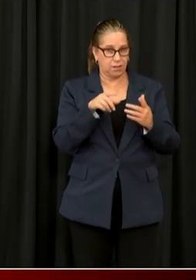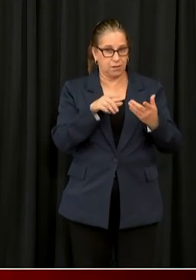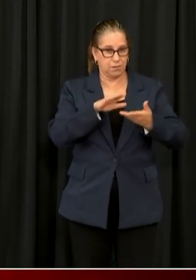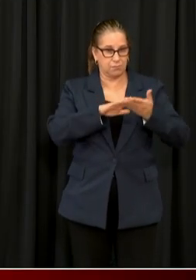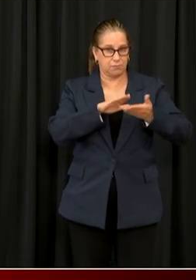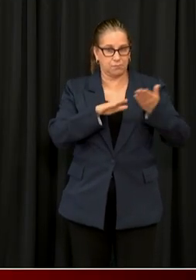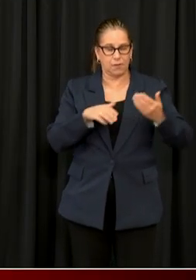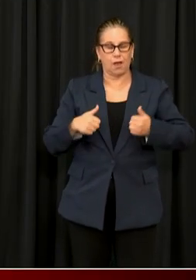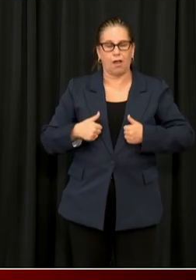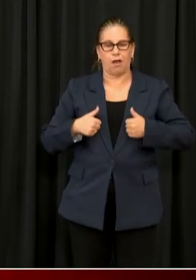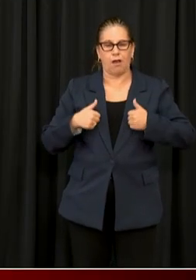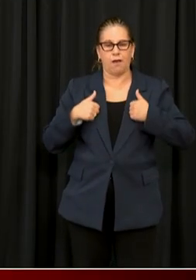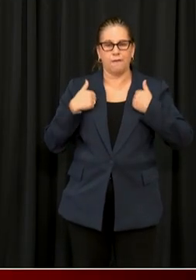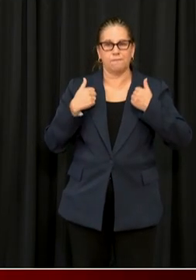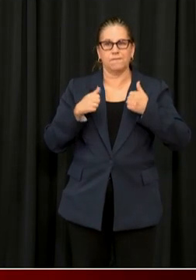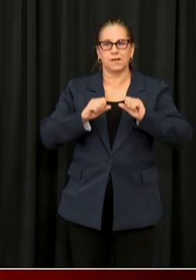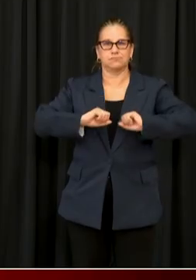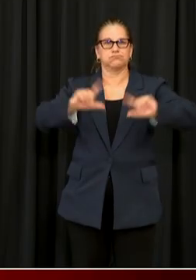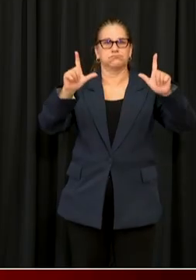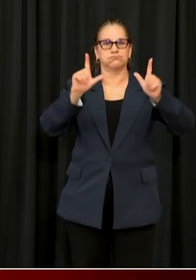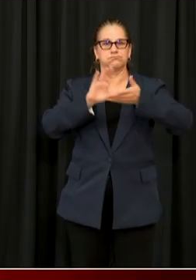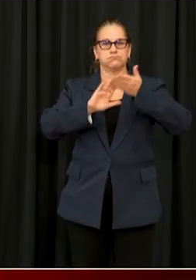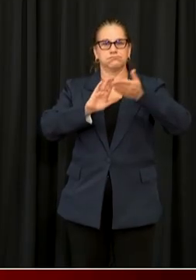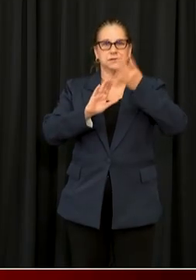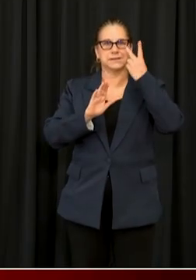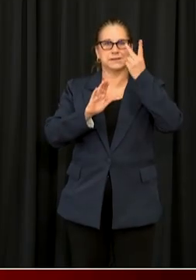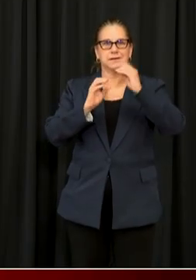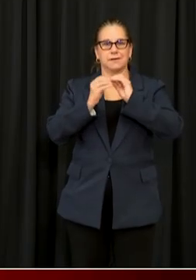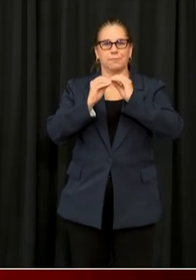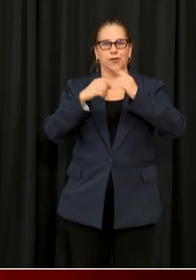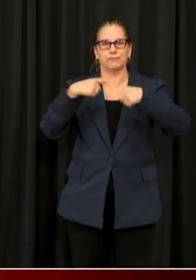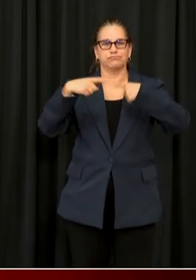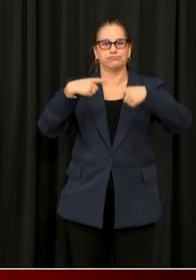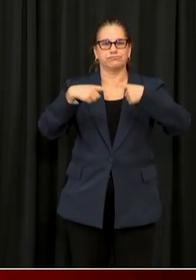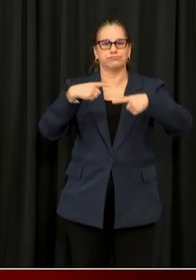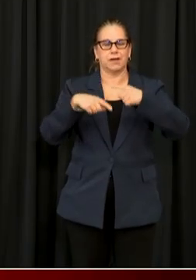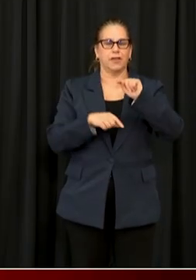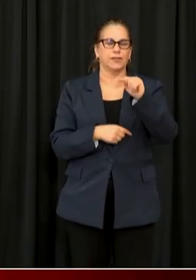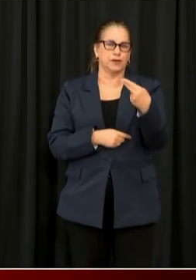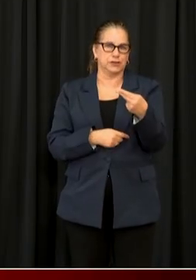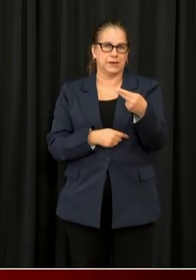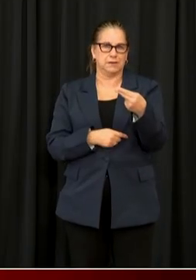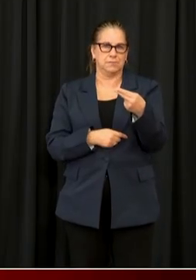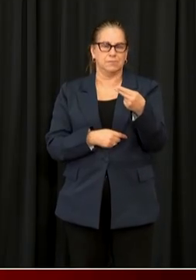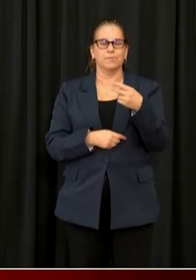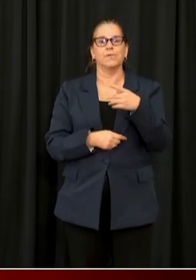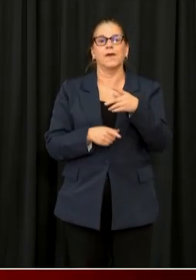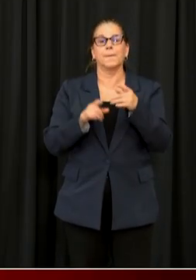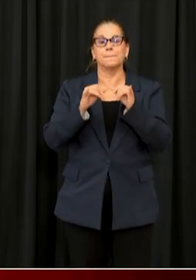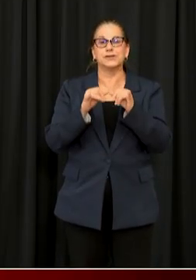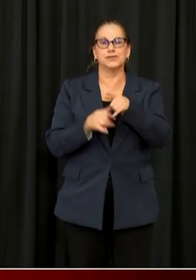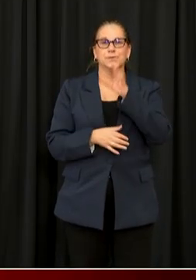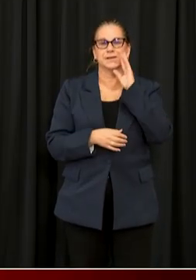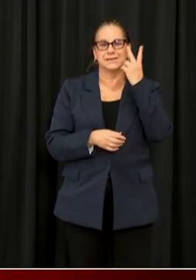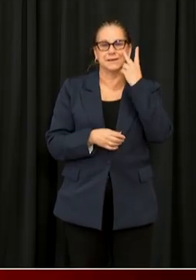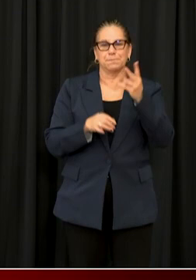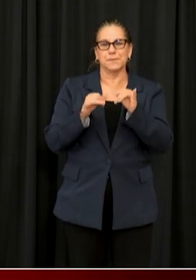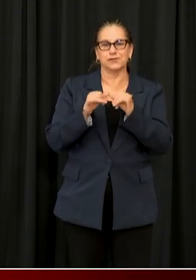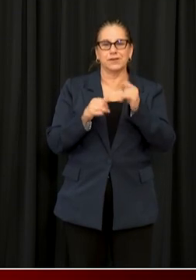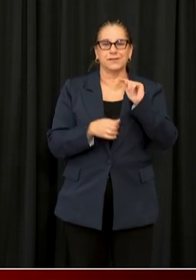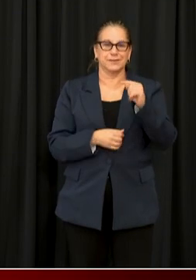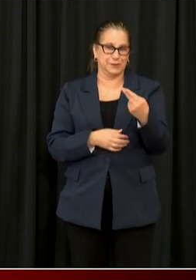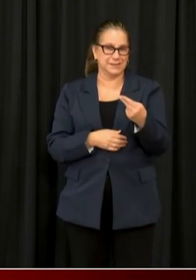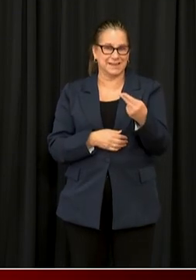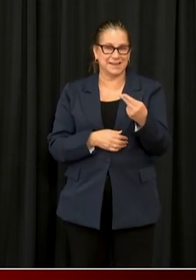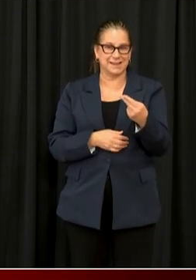yes, tomorrow on Thursday, that metric will be reported. As the mayor has stated that we have the ability to flex up and